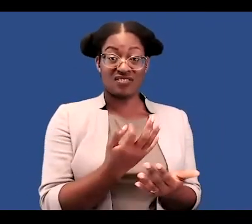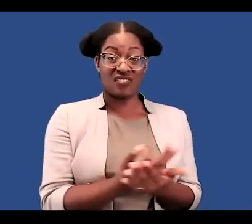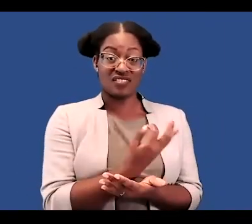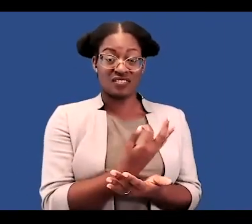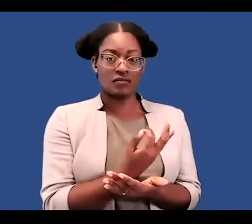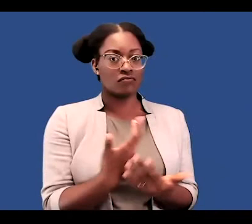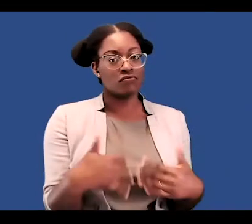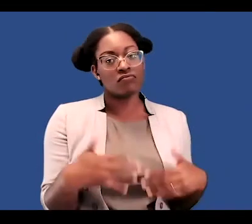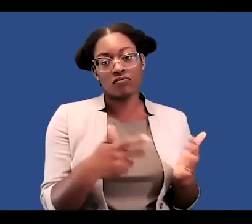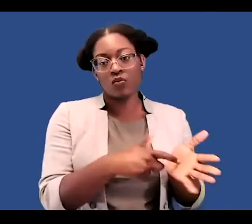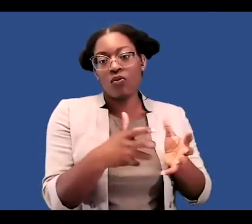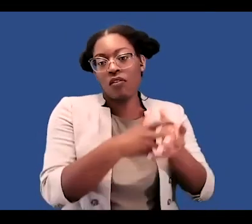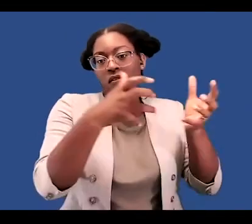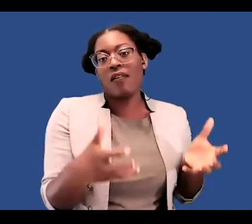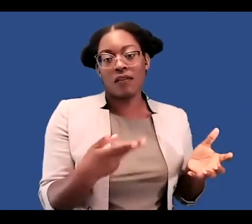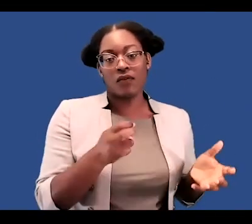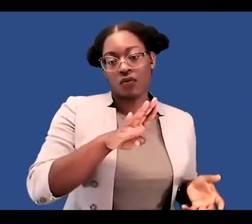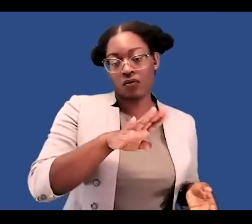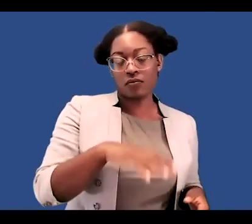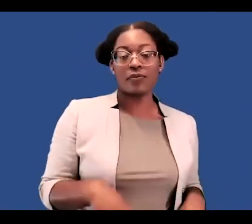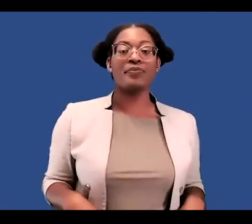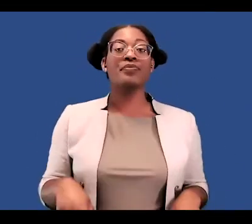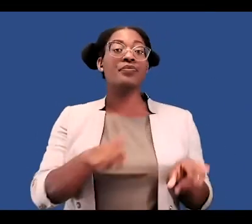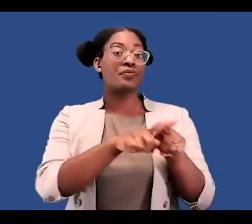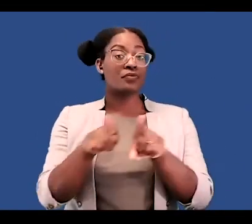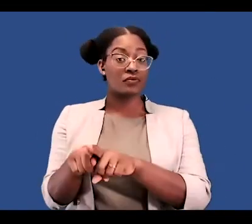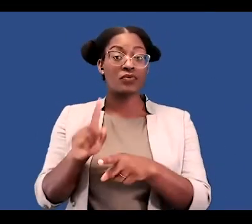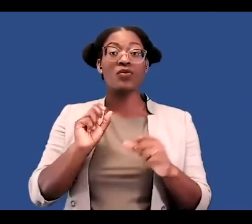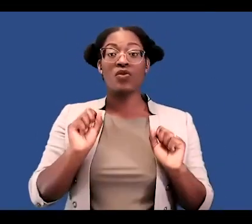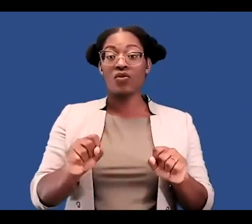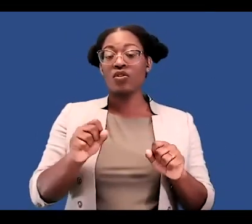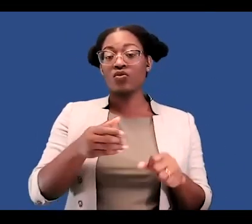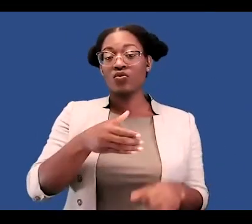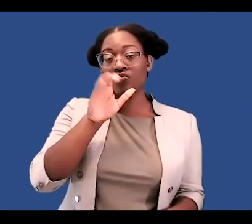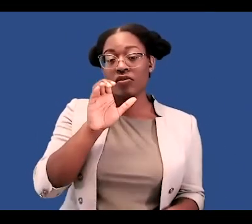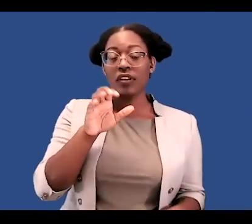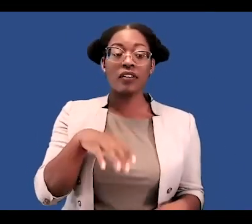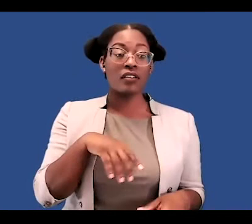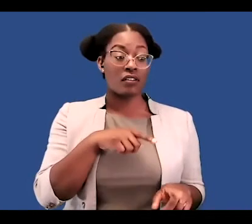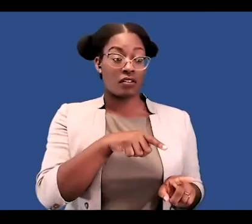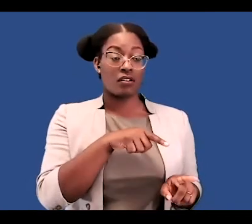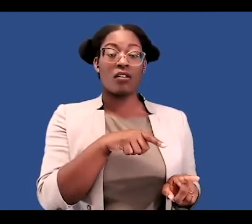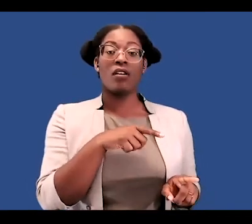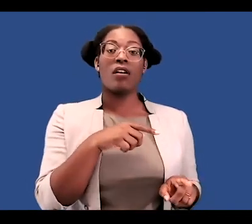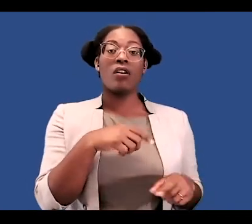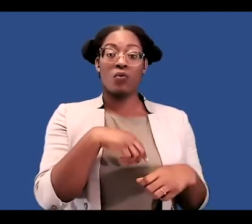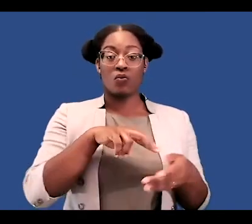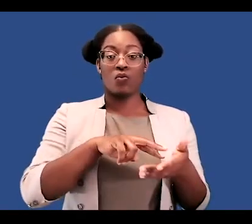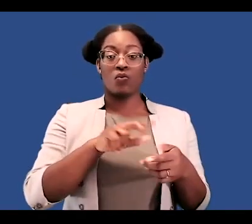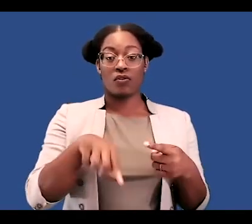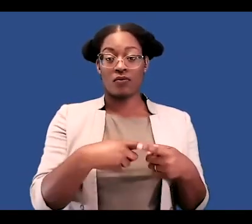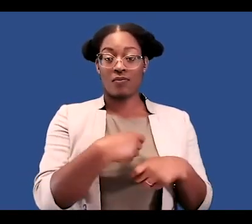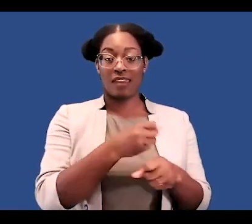sit for at least, you can drink it immediately about after 8 to 10 minutes. However,